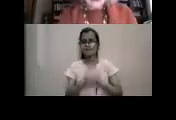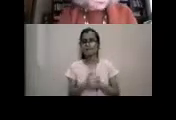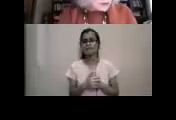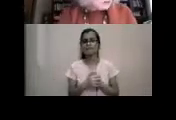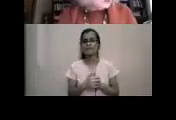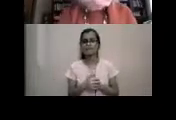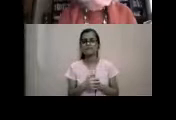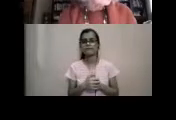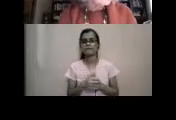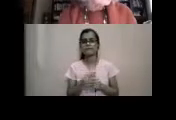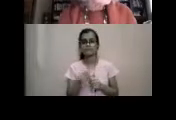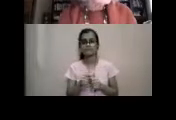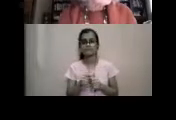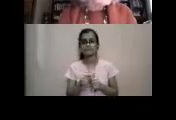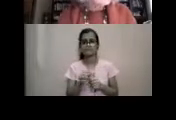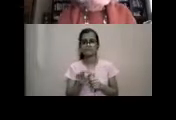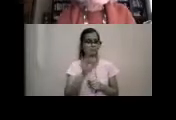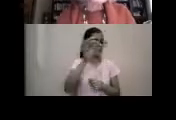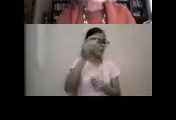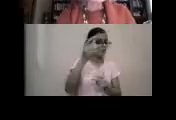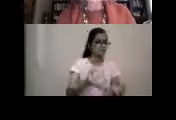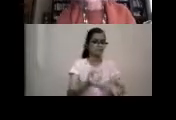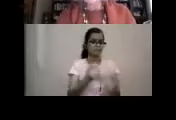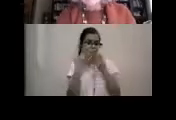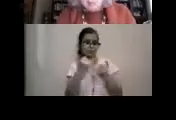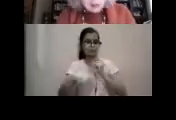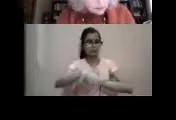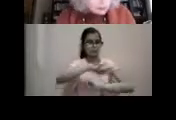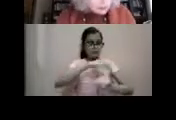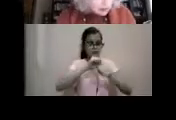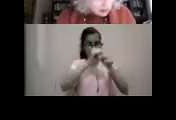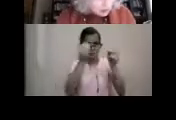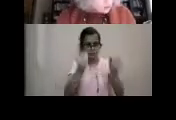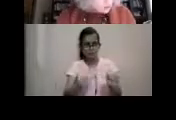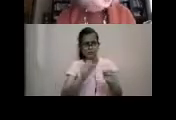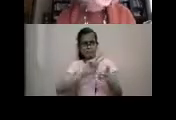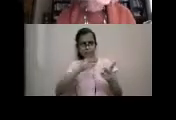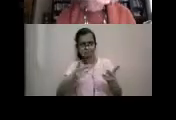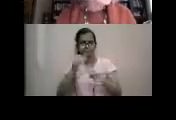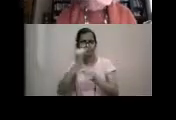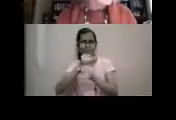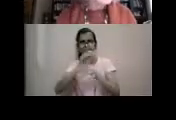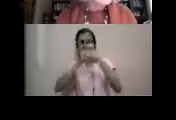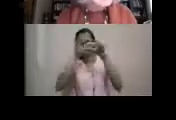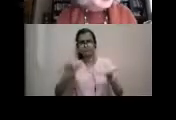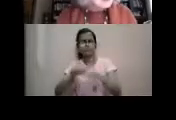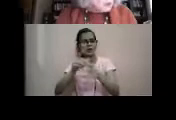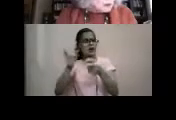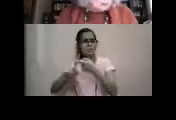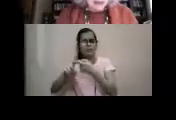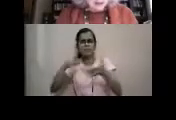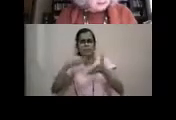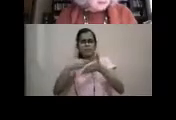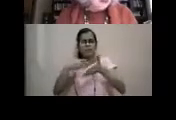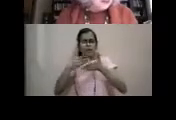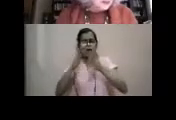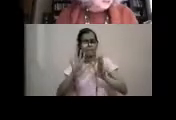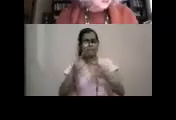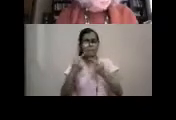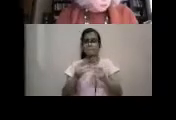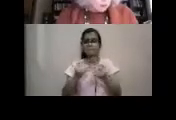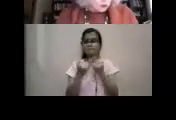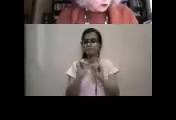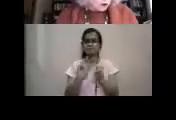they're precarious with respect to social systems and bodies' shortcomings, they may be more dependent on care